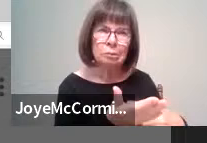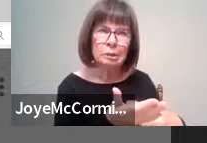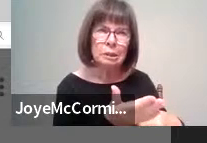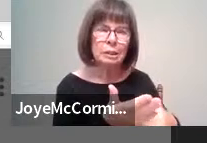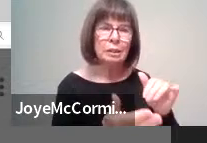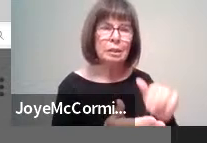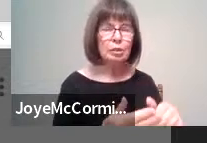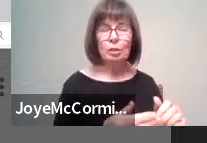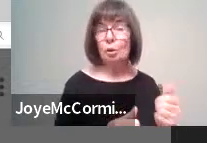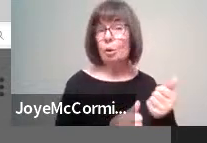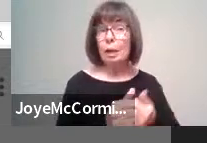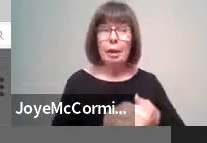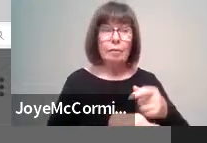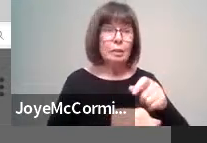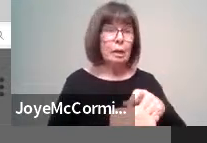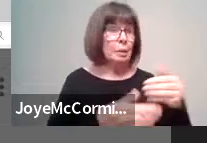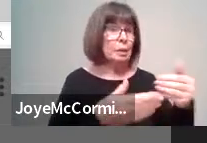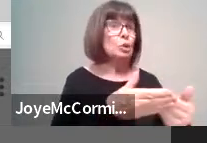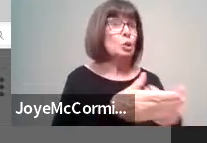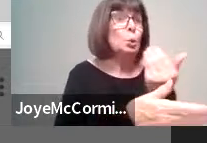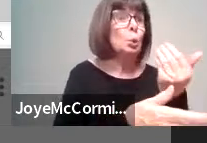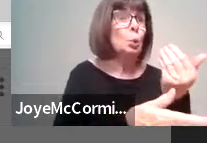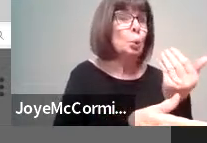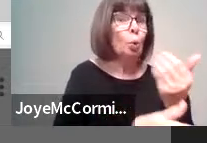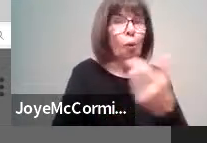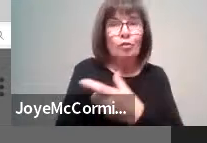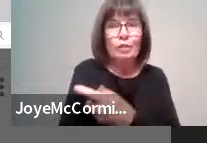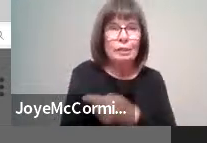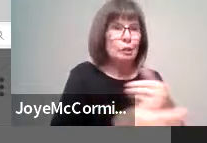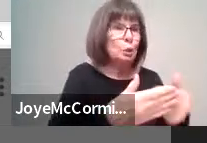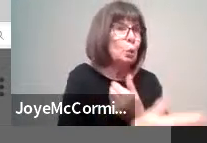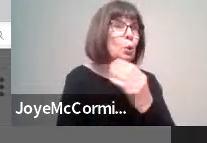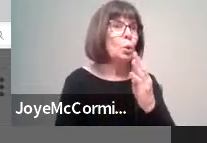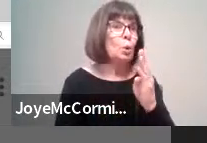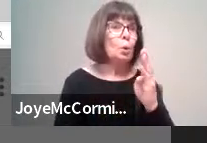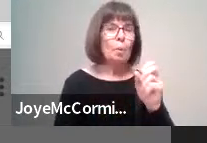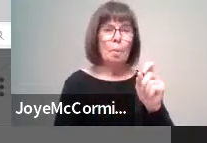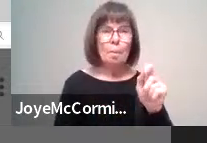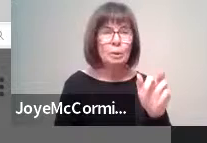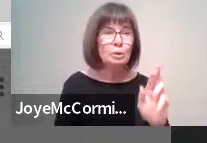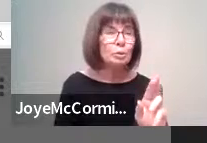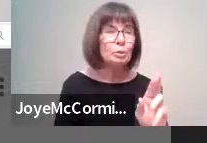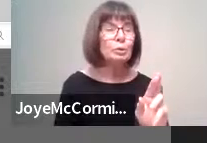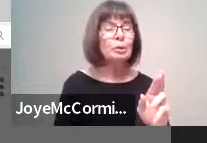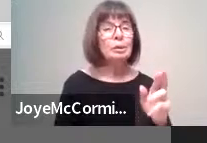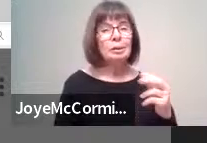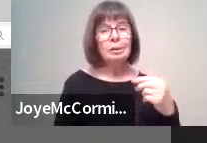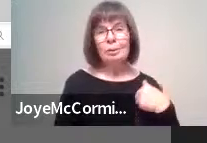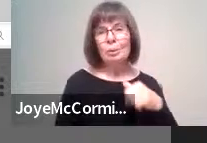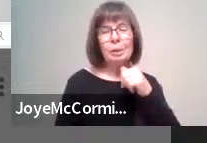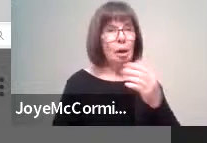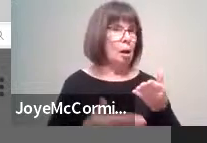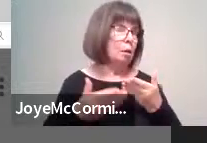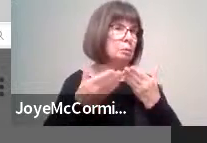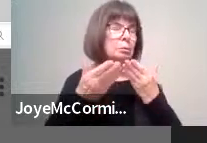every time there's a new vaccine, a new booster, we're not